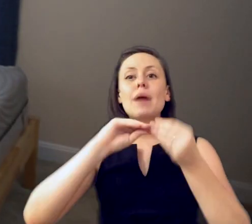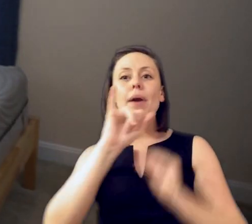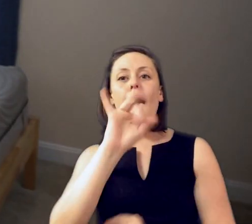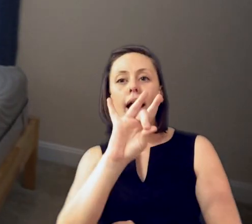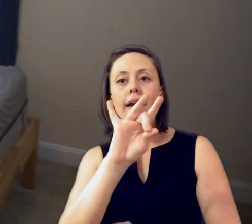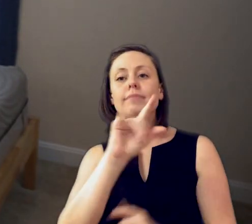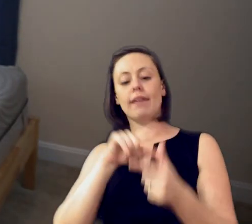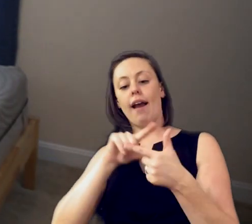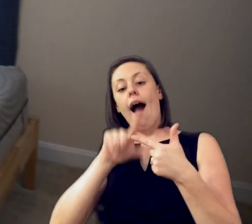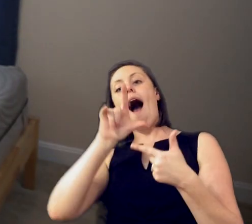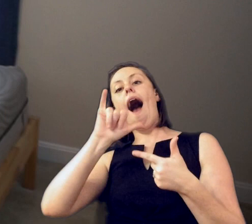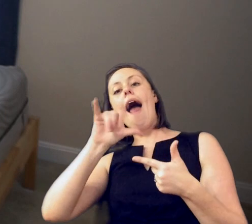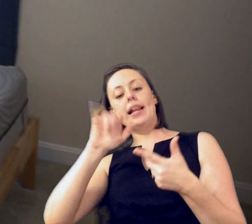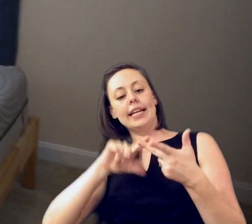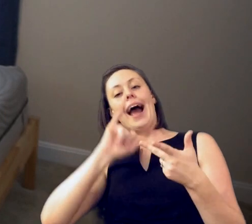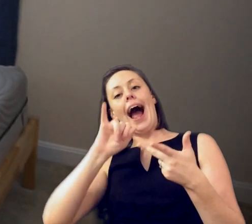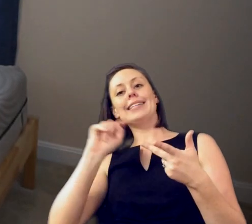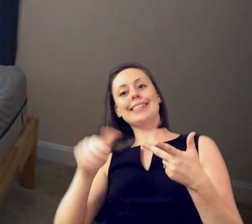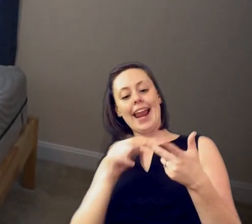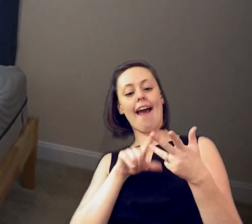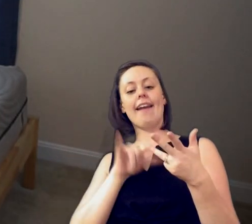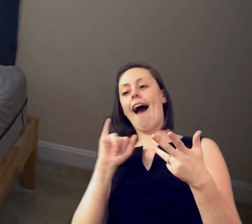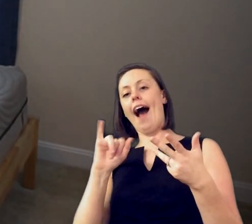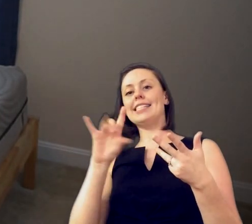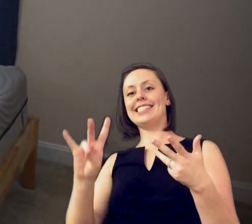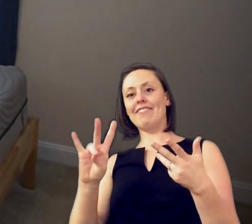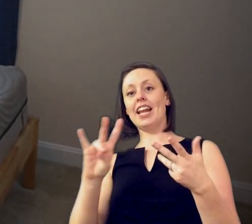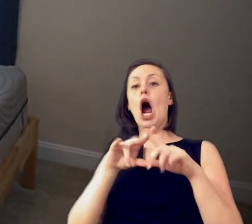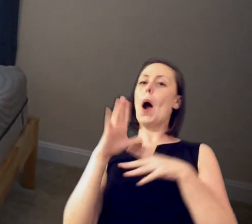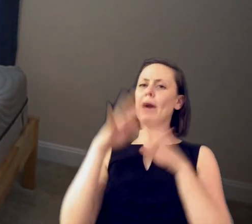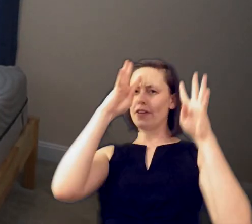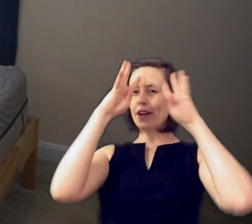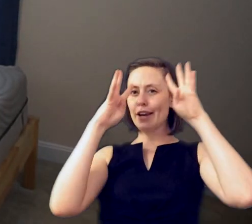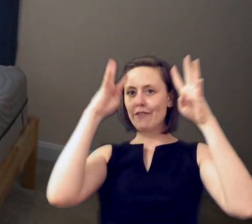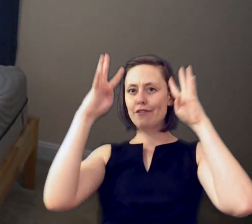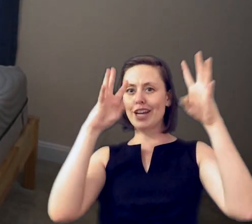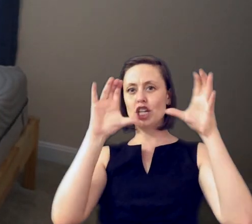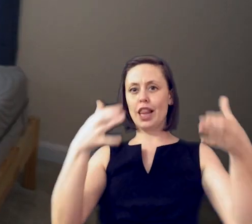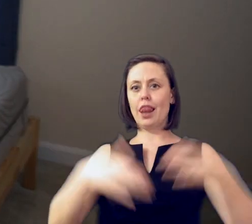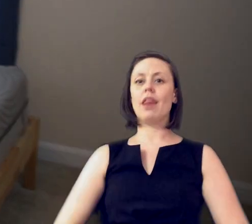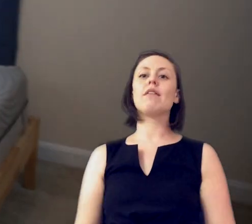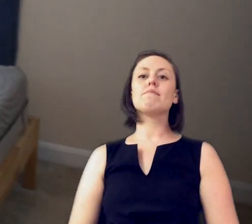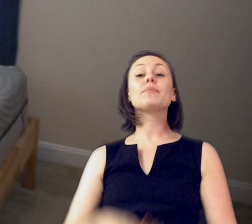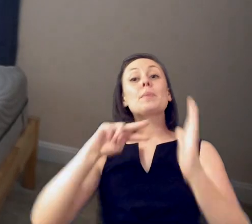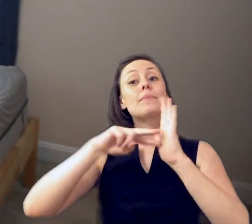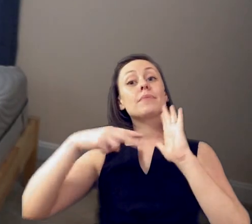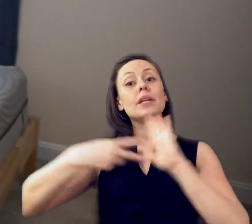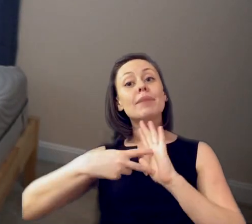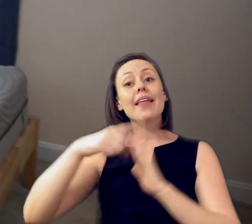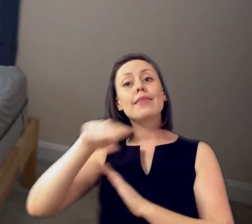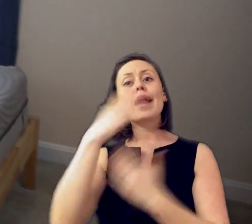I8, ILE, I10, and I7 are all part of their innovation line. So that means that they